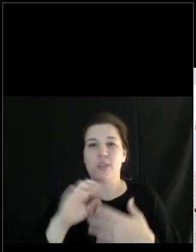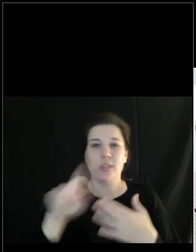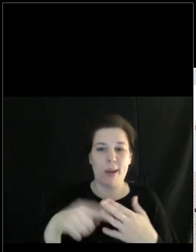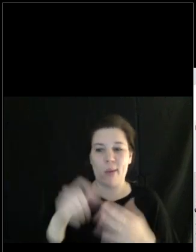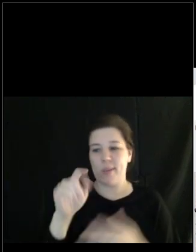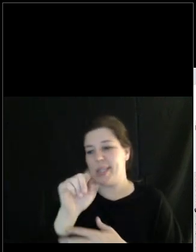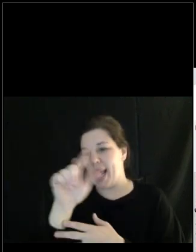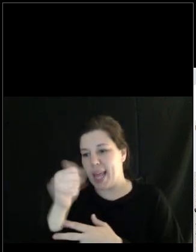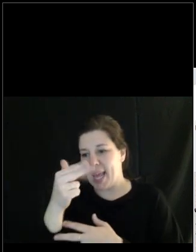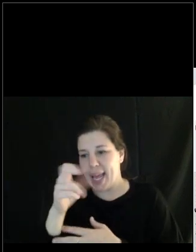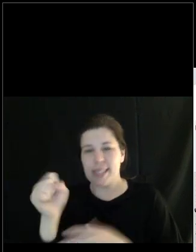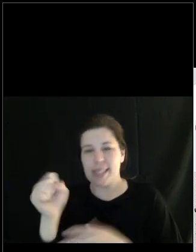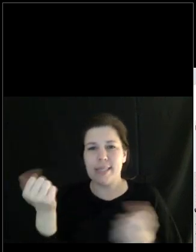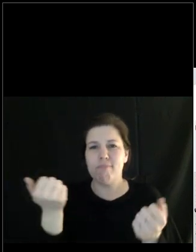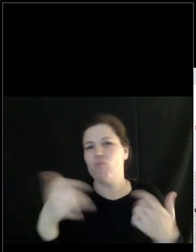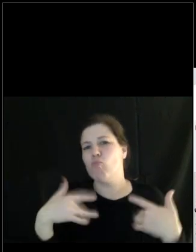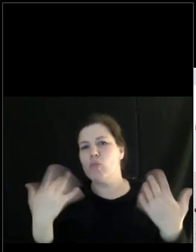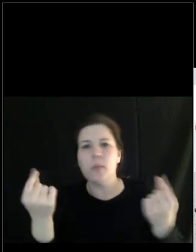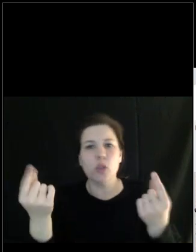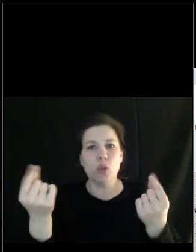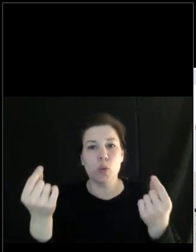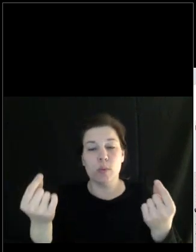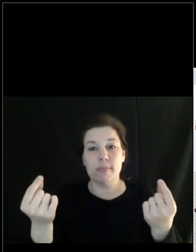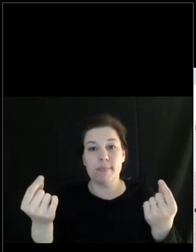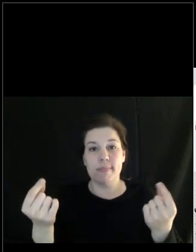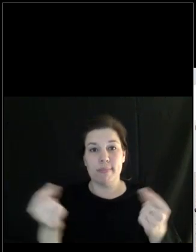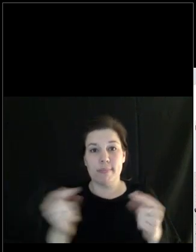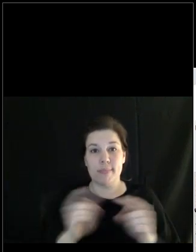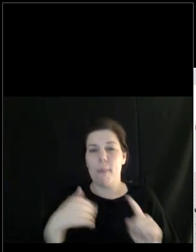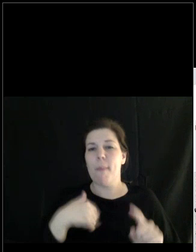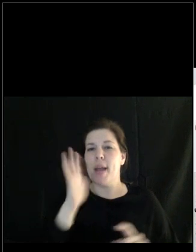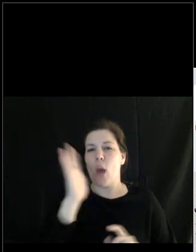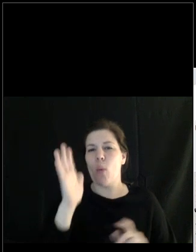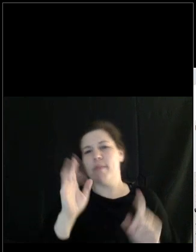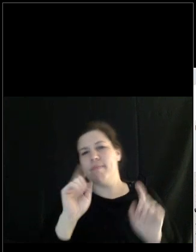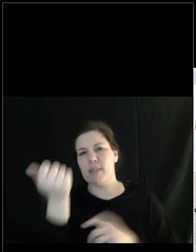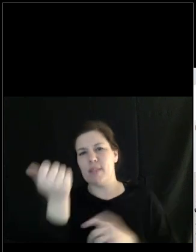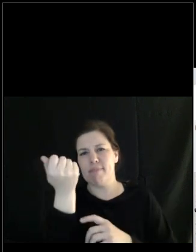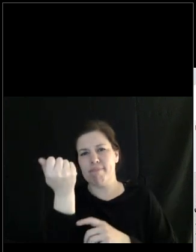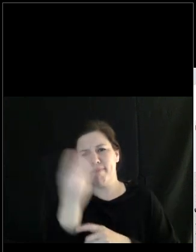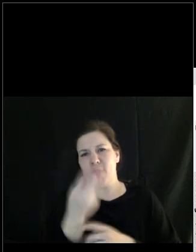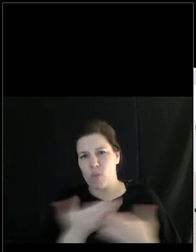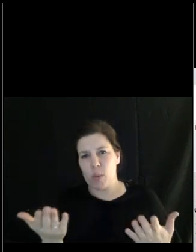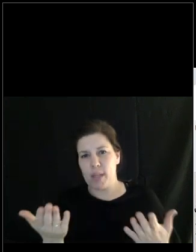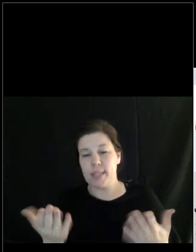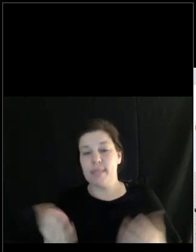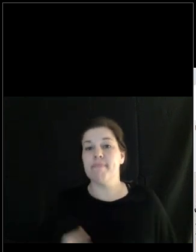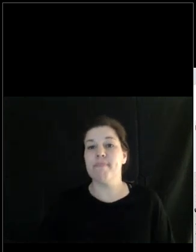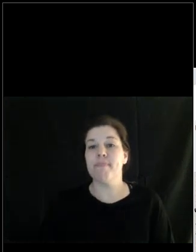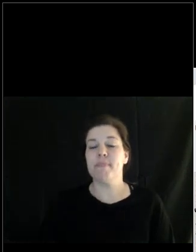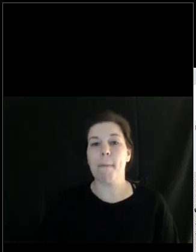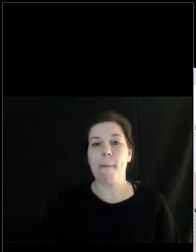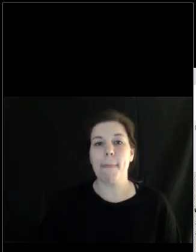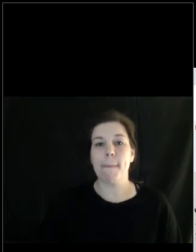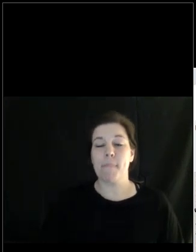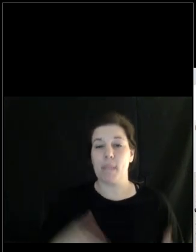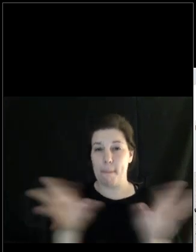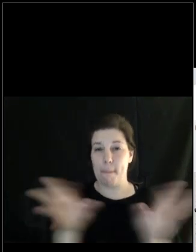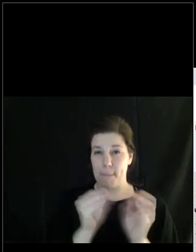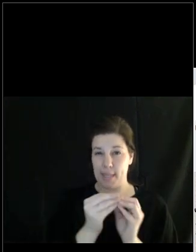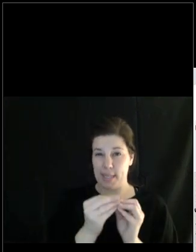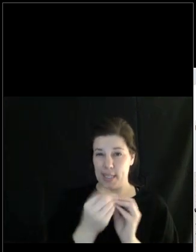an idea of how the legislative cycle works. With that said, I'll give you some quick highlights and then, of course, answer any questions you may have. The session wrapped up in